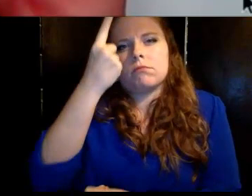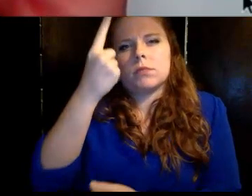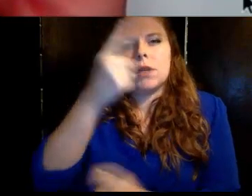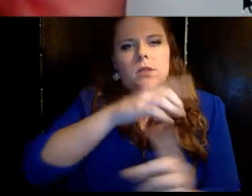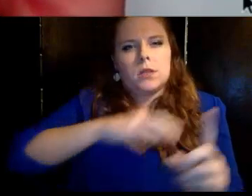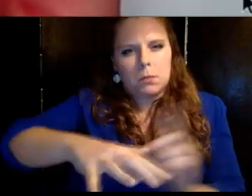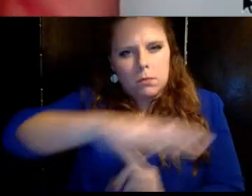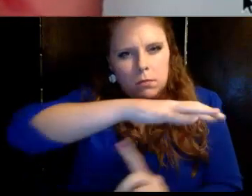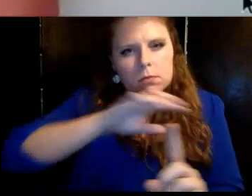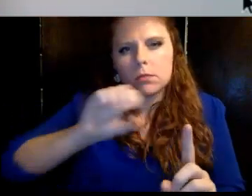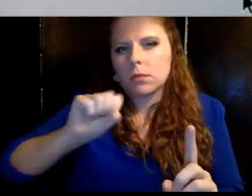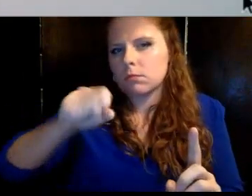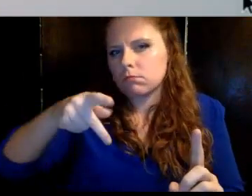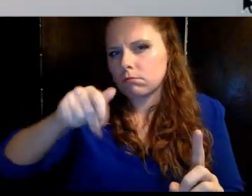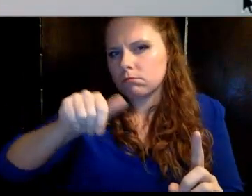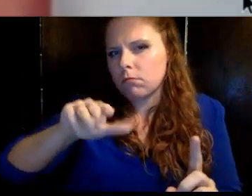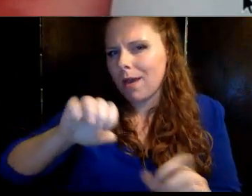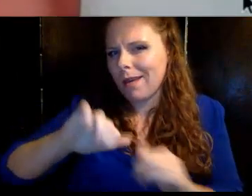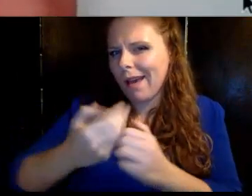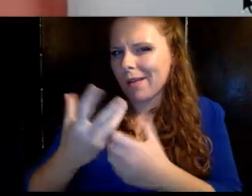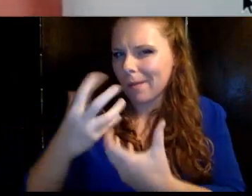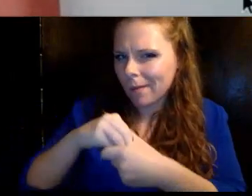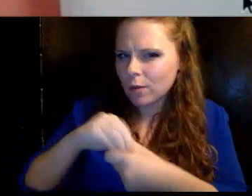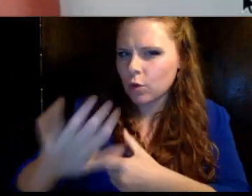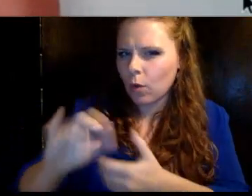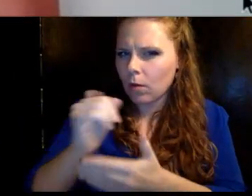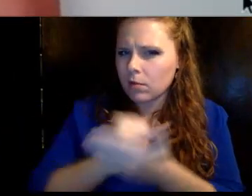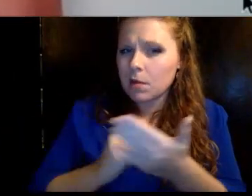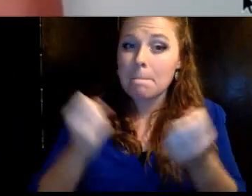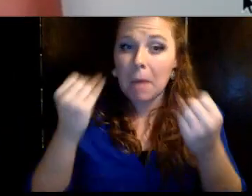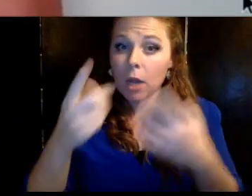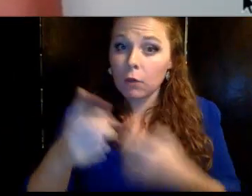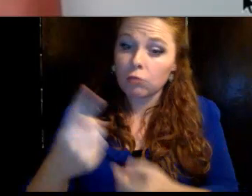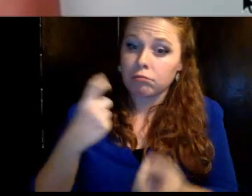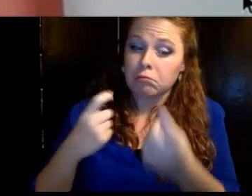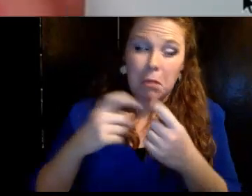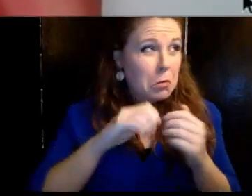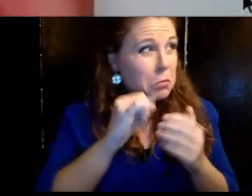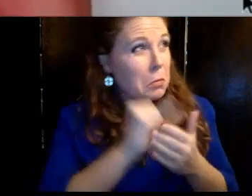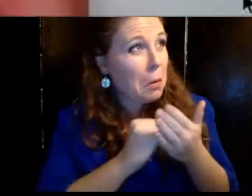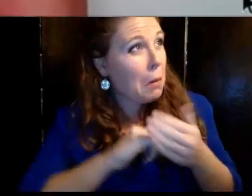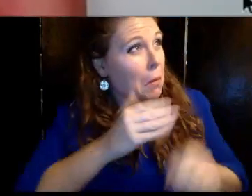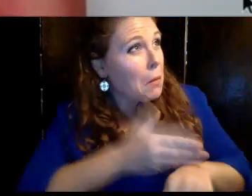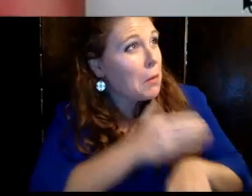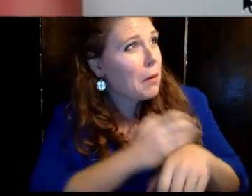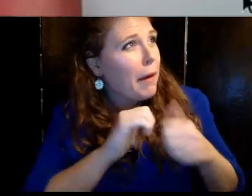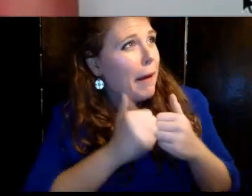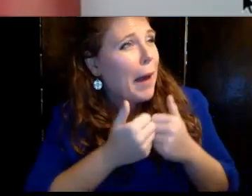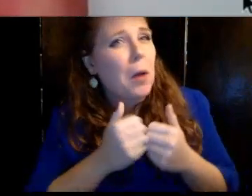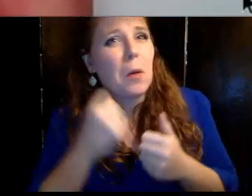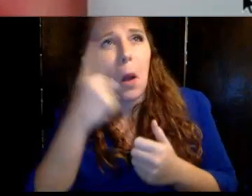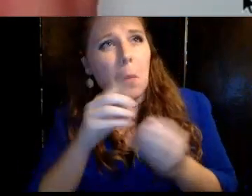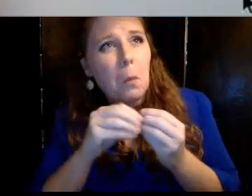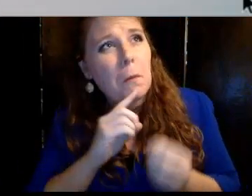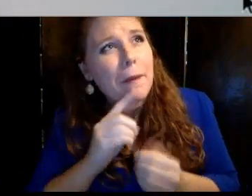space in your drawings. So a lot of you are asking how to get better at your drawing. And how to make things look more